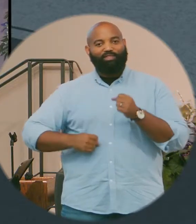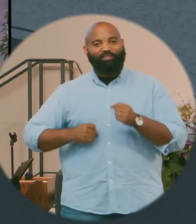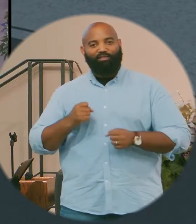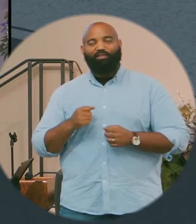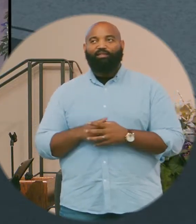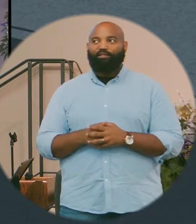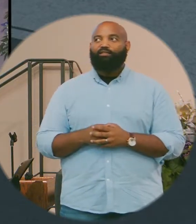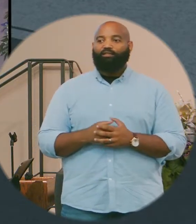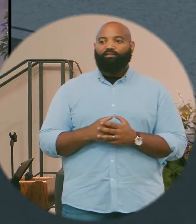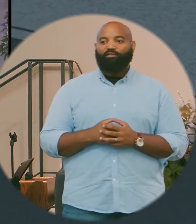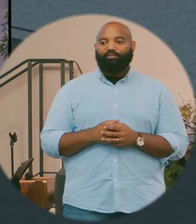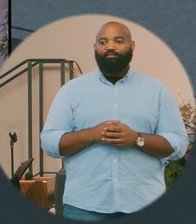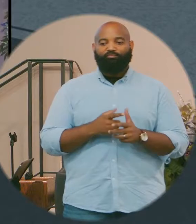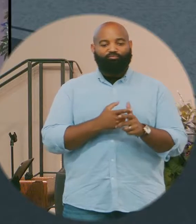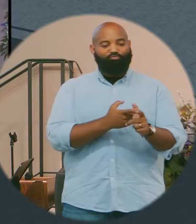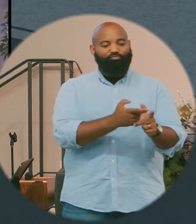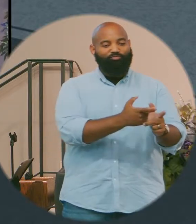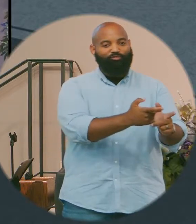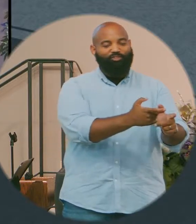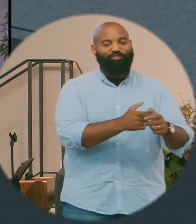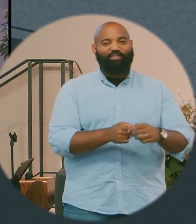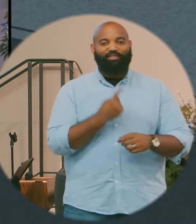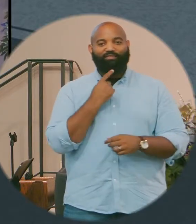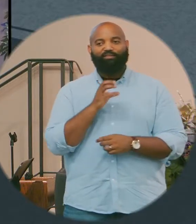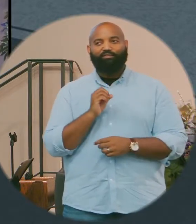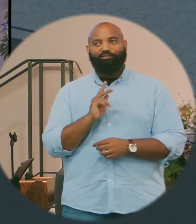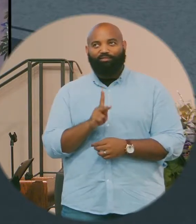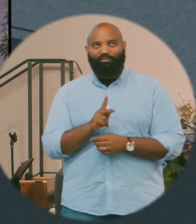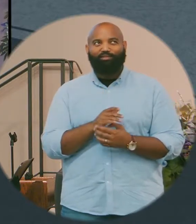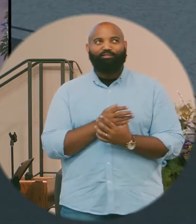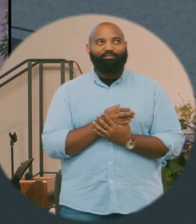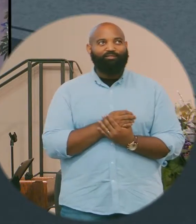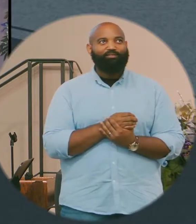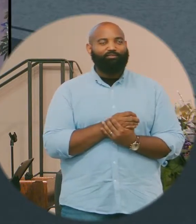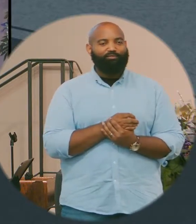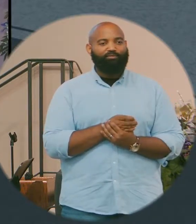seen her on the tennis court, like